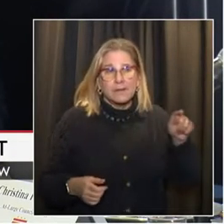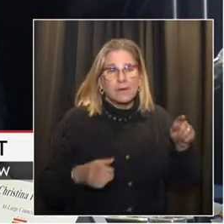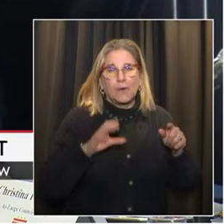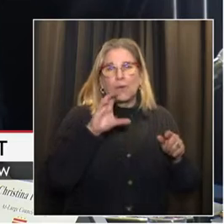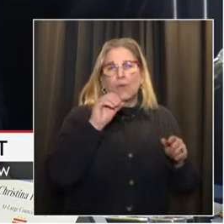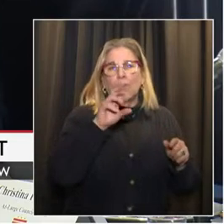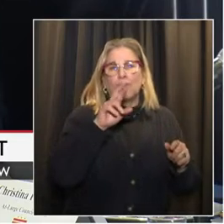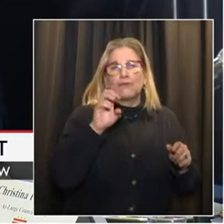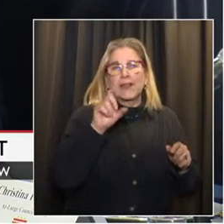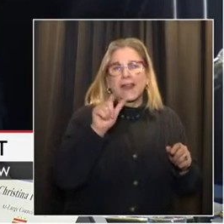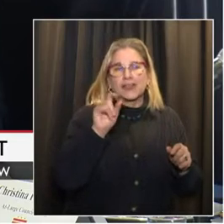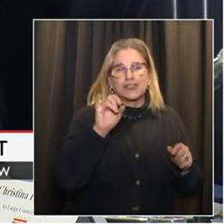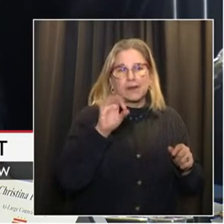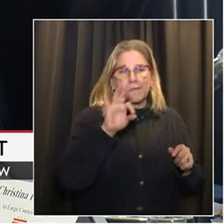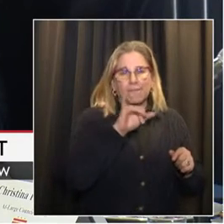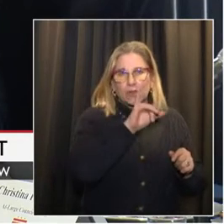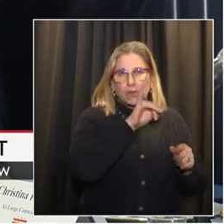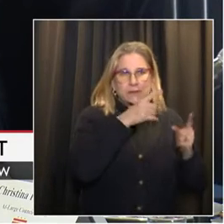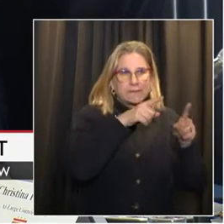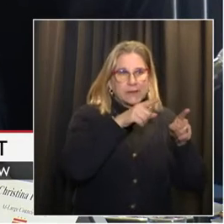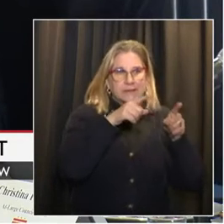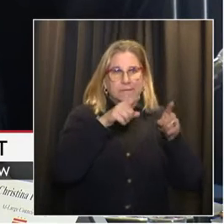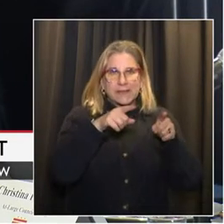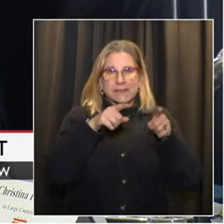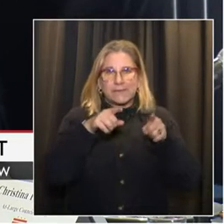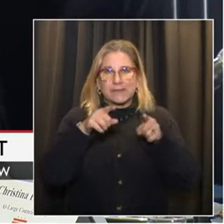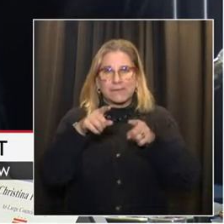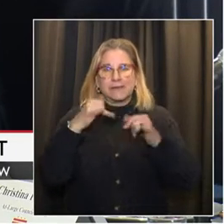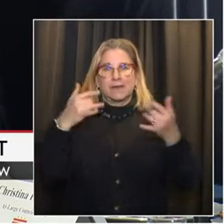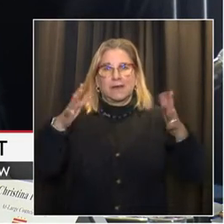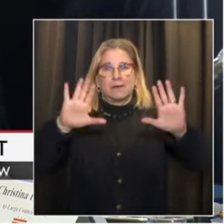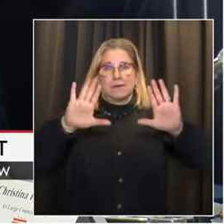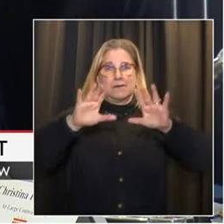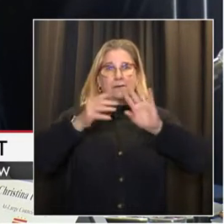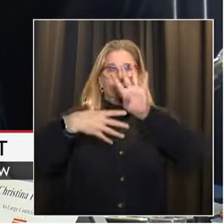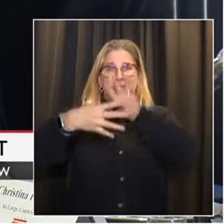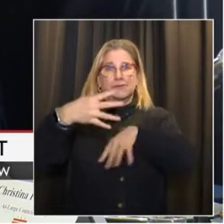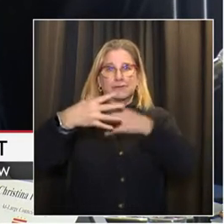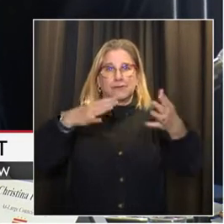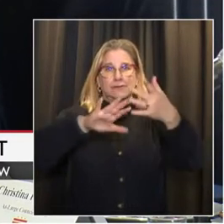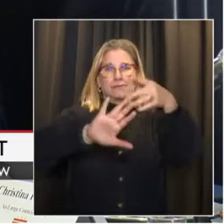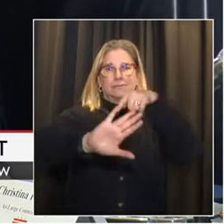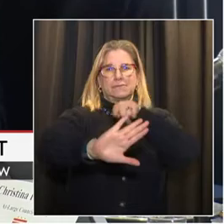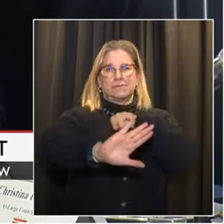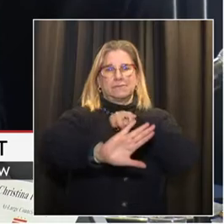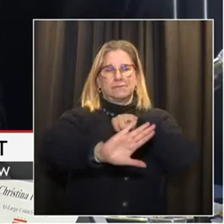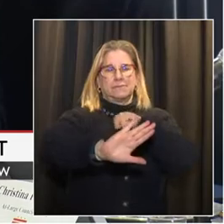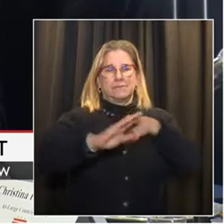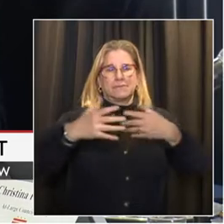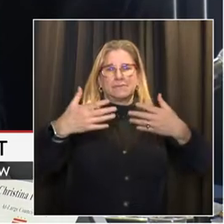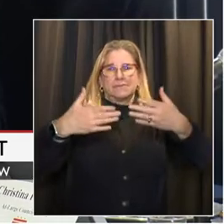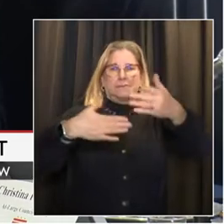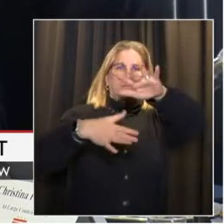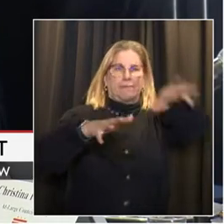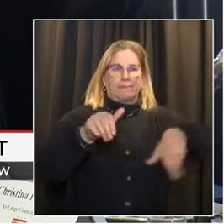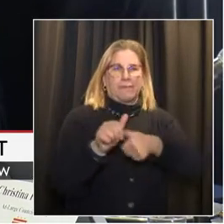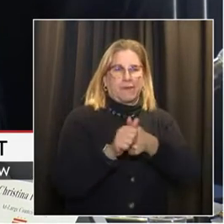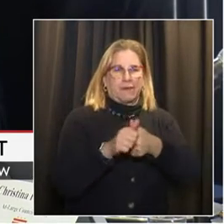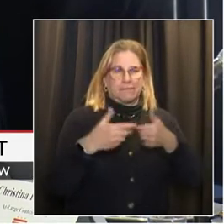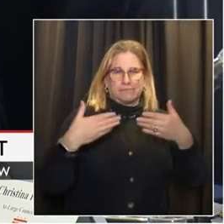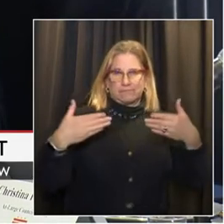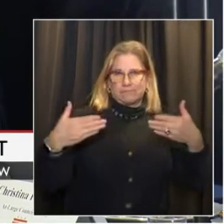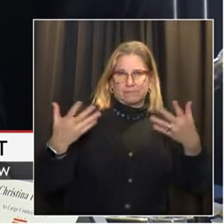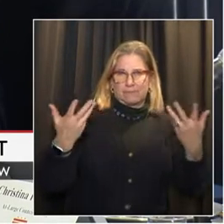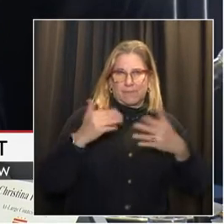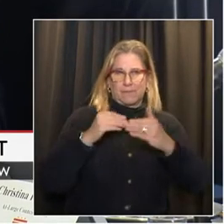crime, and I think we are missing some of them. A lot of this is preventable, and we've got to be better at preventing as we think about responding. And